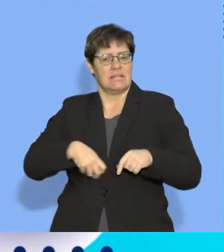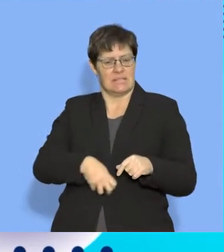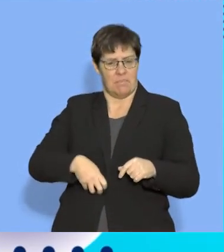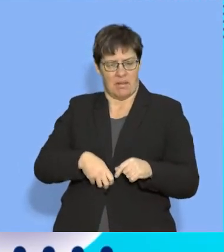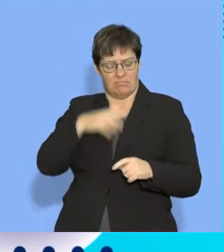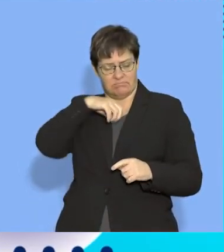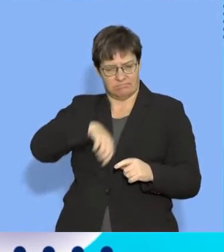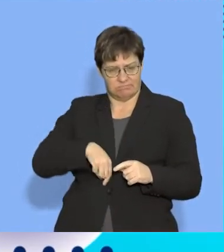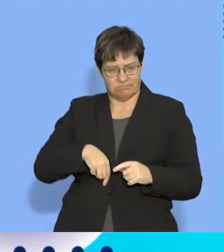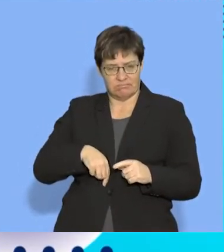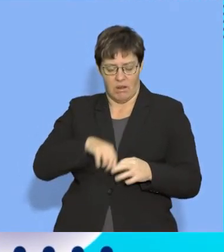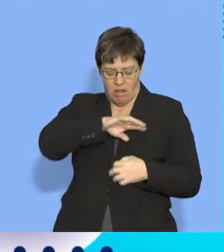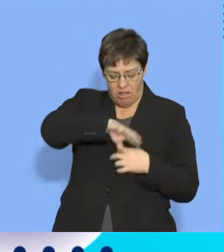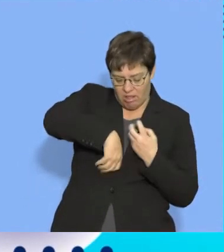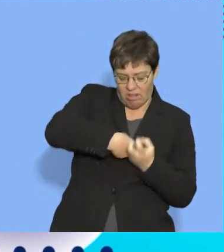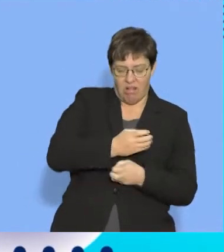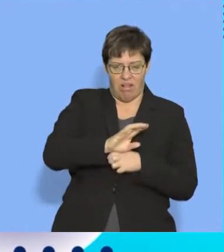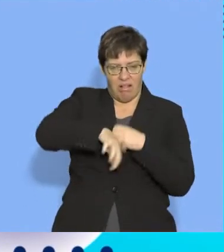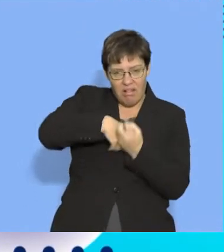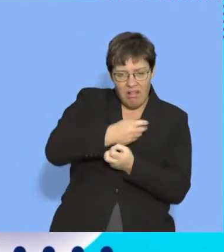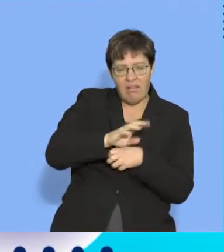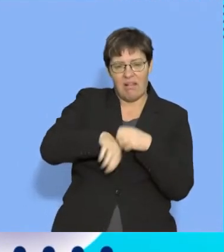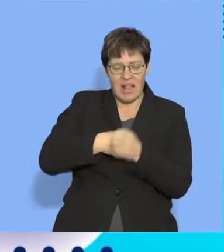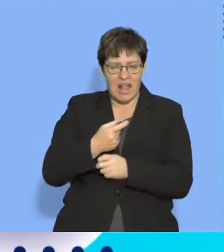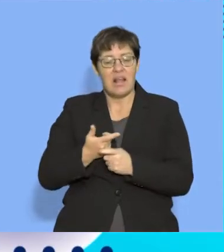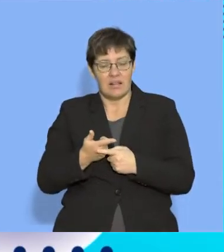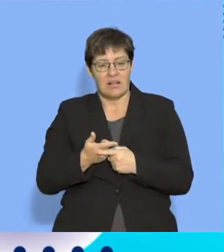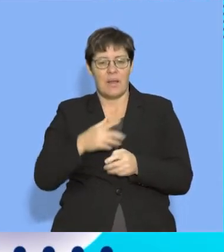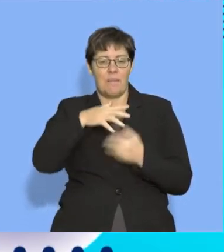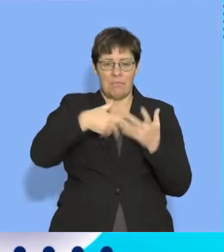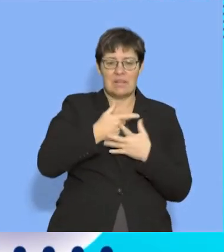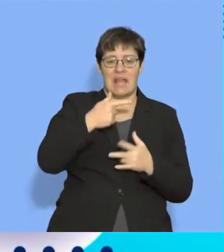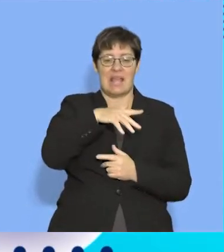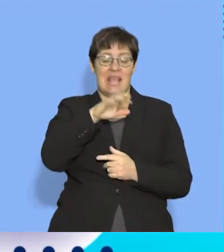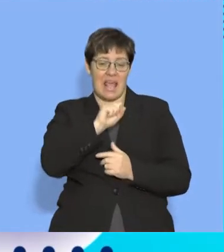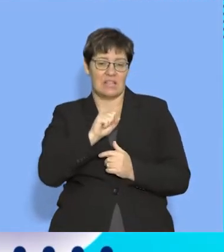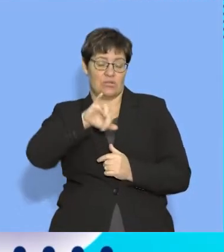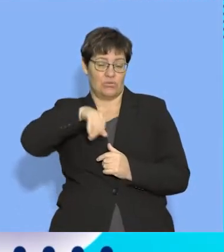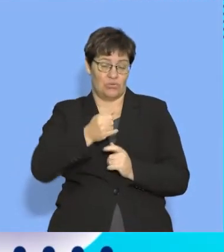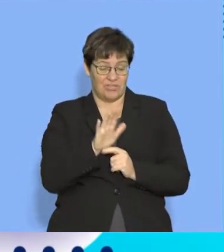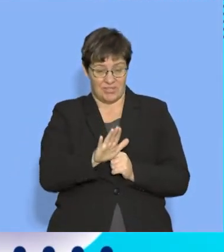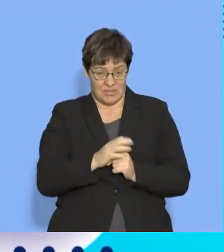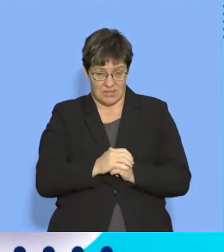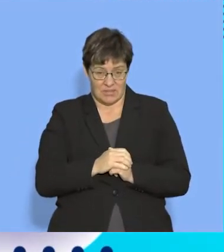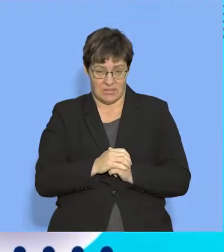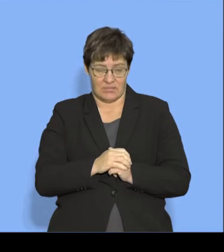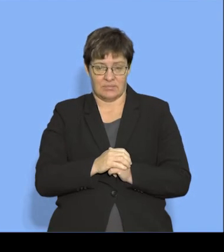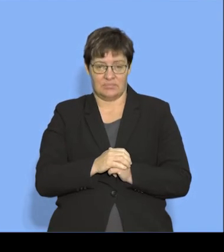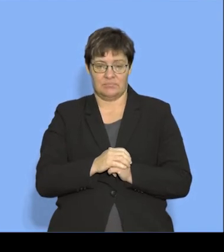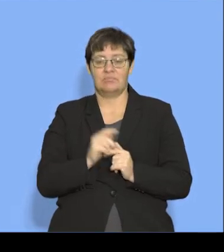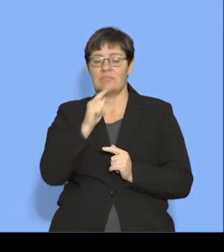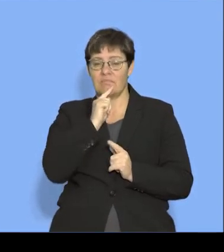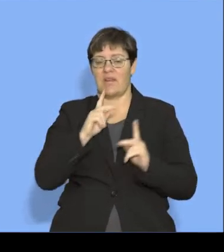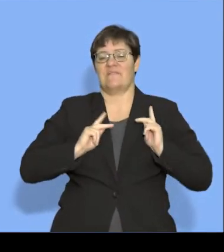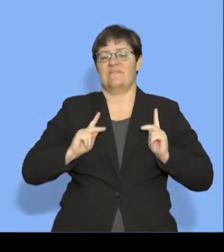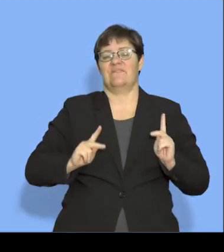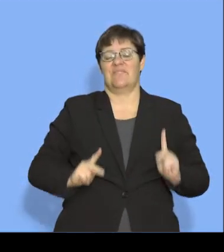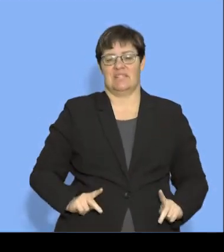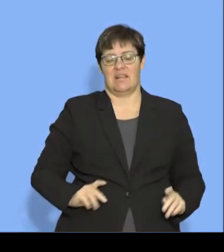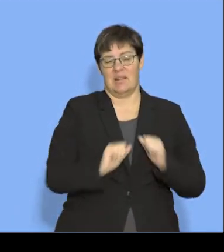stomach with the churning process between the food that mixes with the gastric juices. That is all, again, a